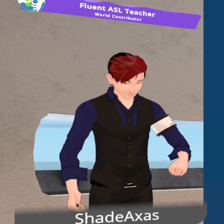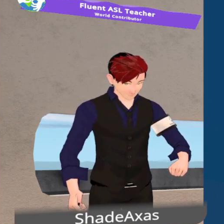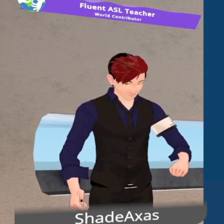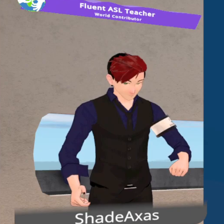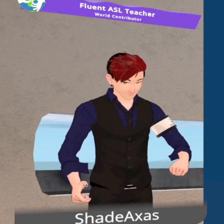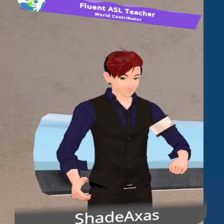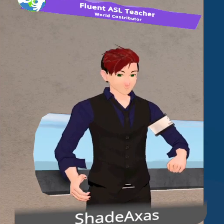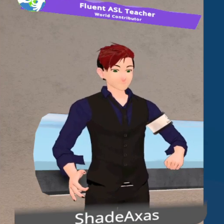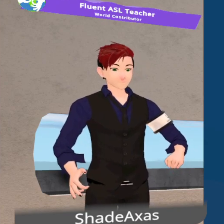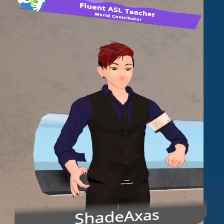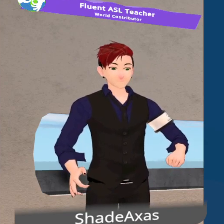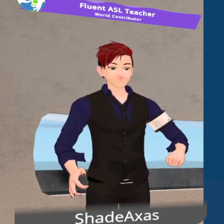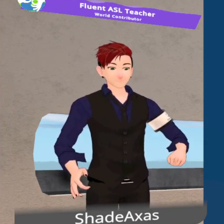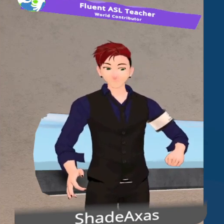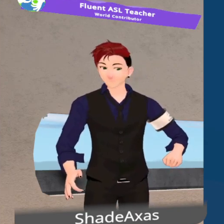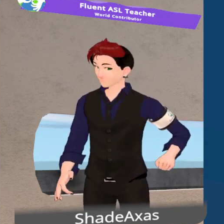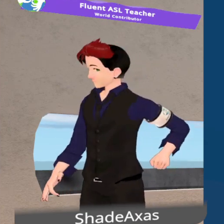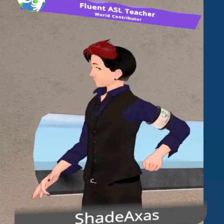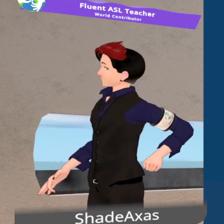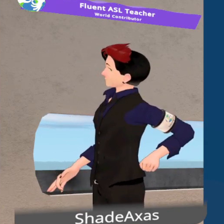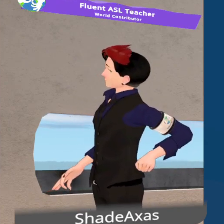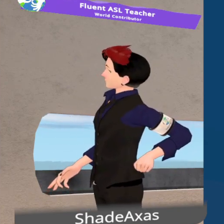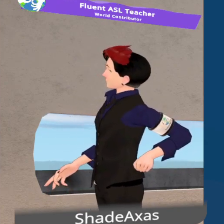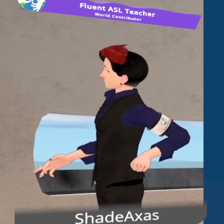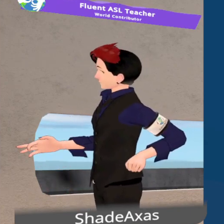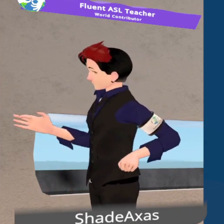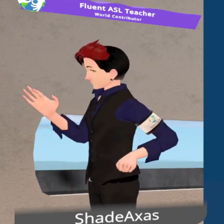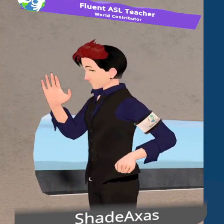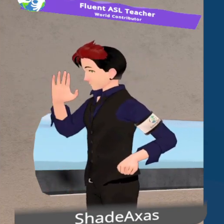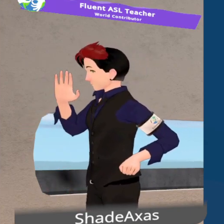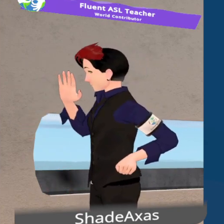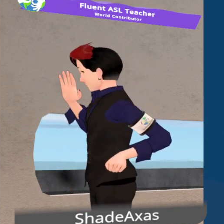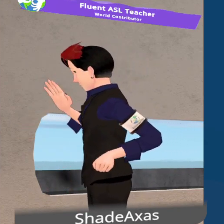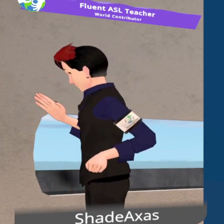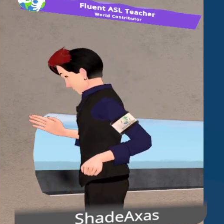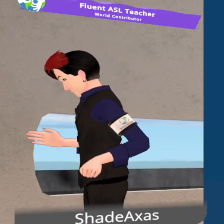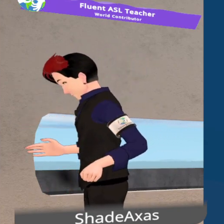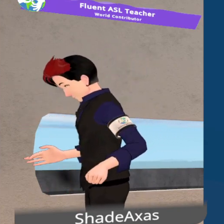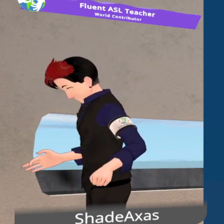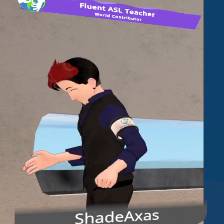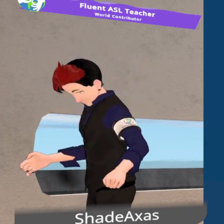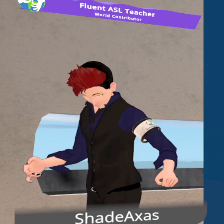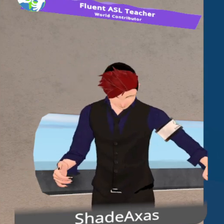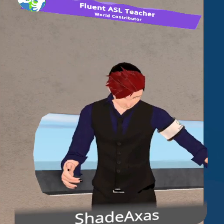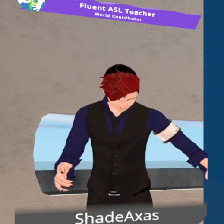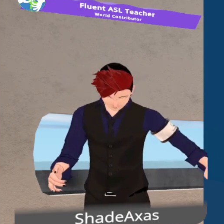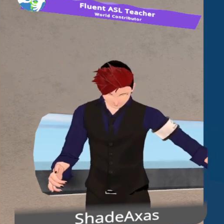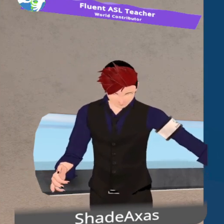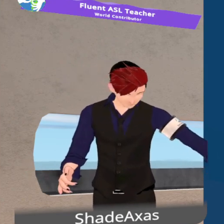It's the lag time. Sometimes I just think it's like more of a technology thing.